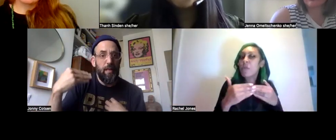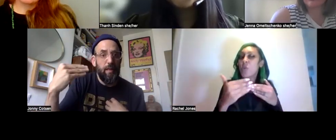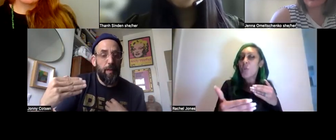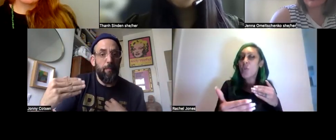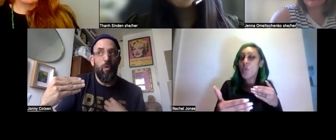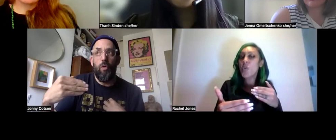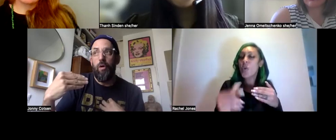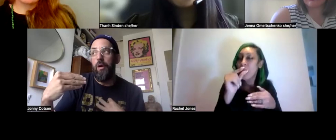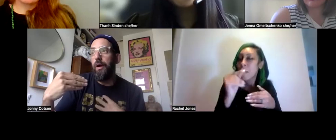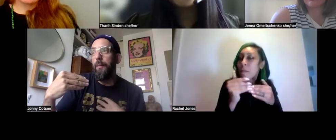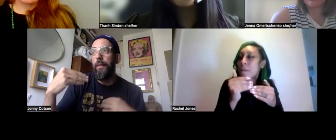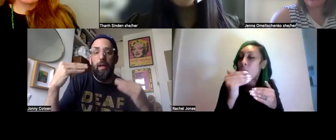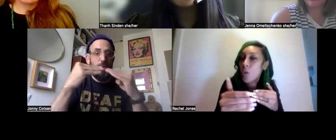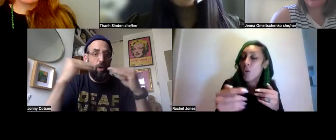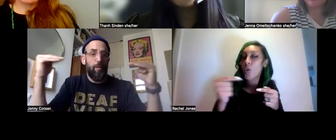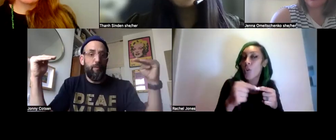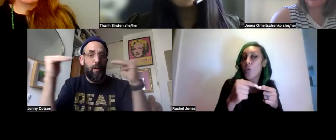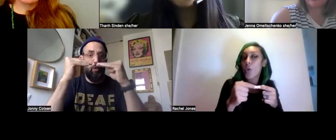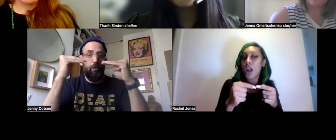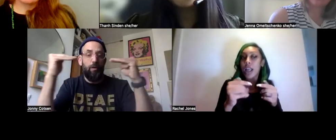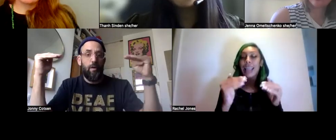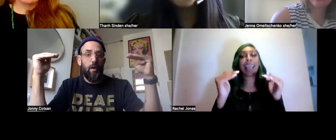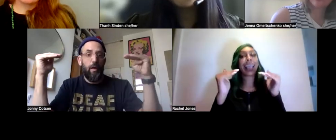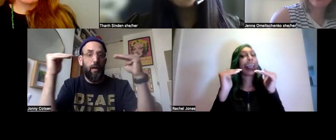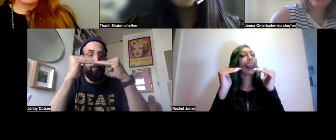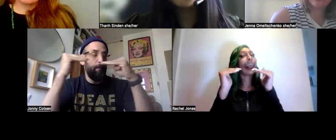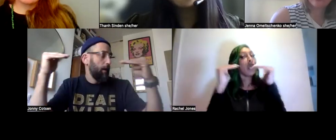I think there needs to be more in terms of